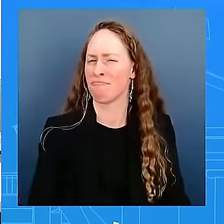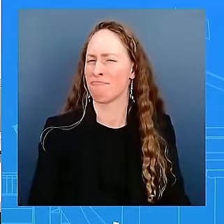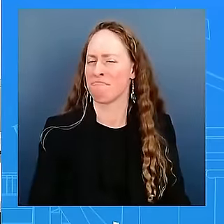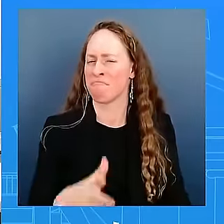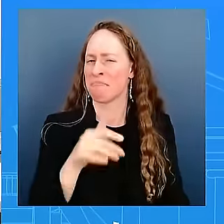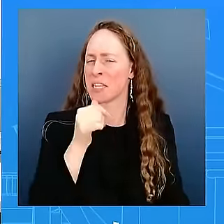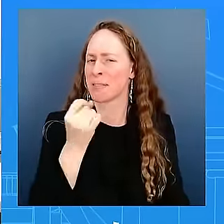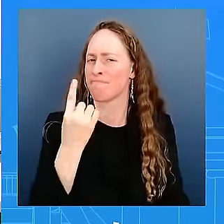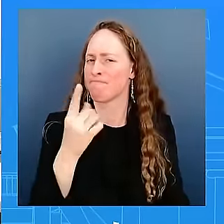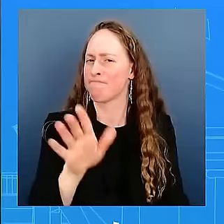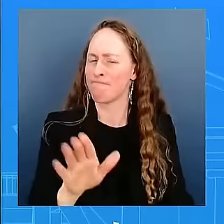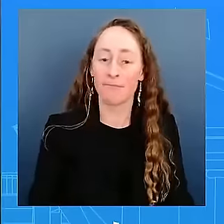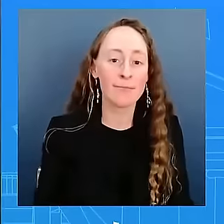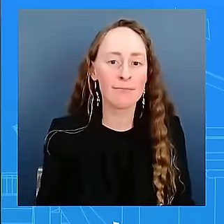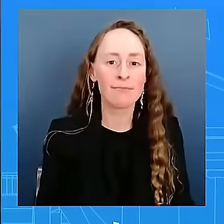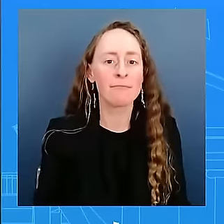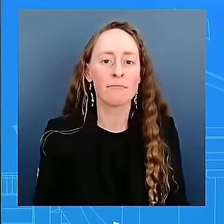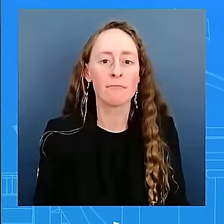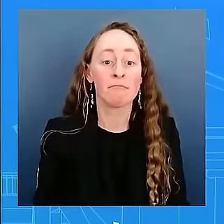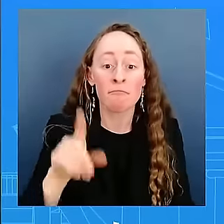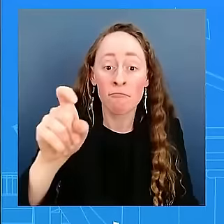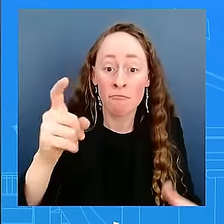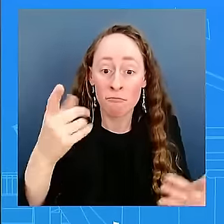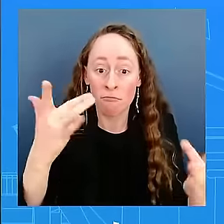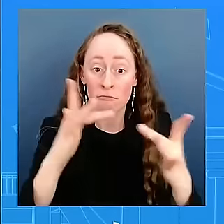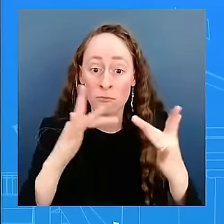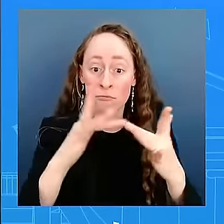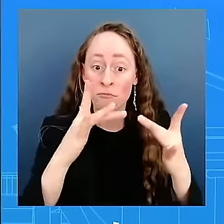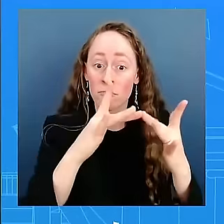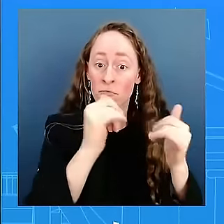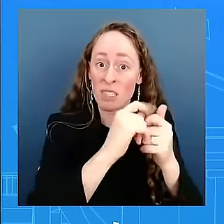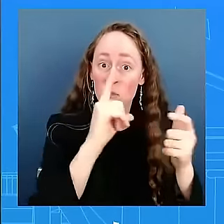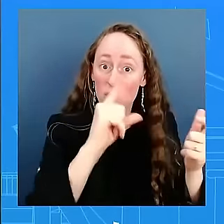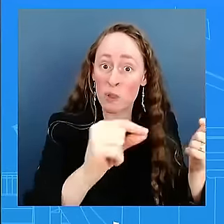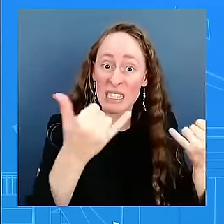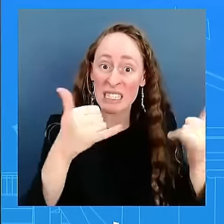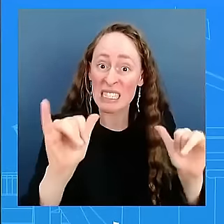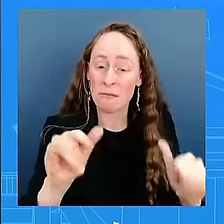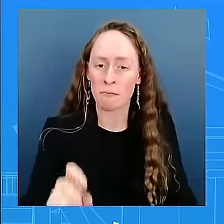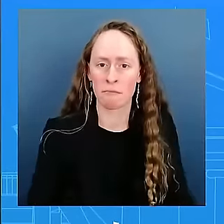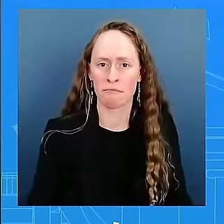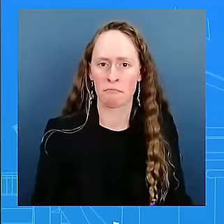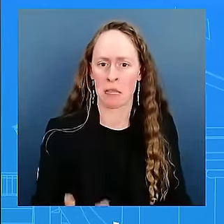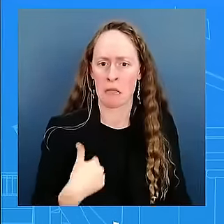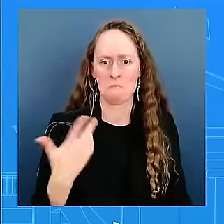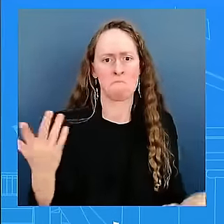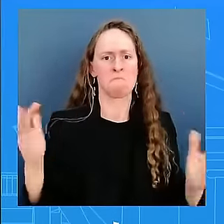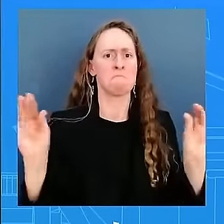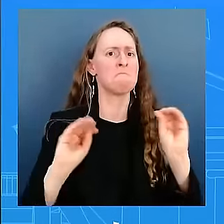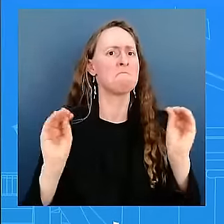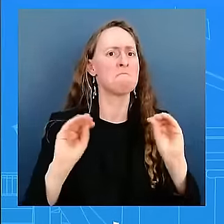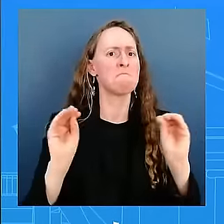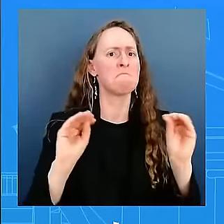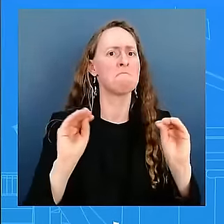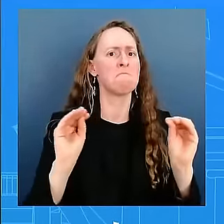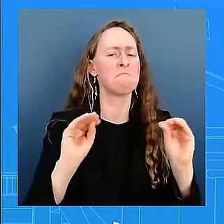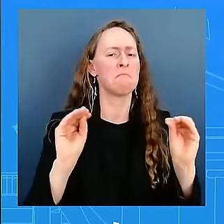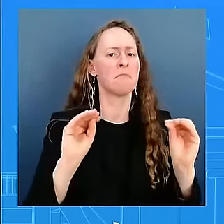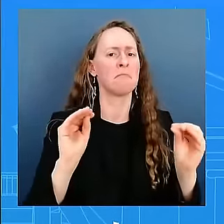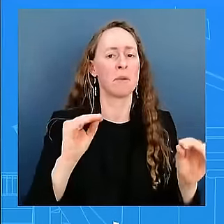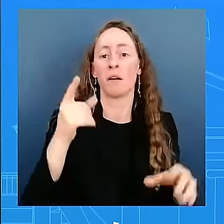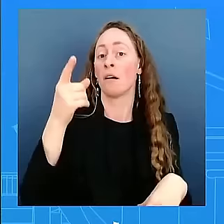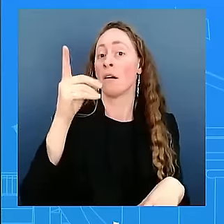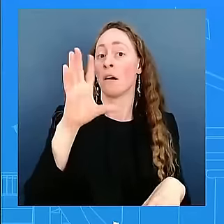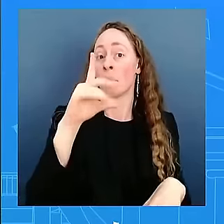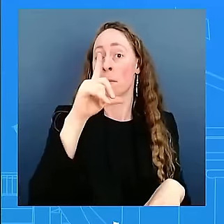of this? No engagement directly with Vladimir Putin. What about his deputies? There was extensive engagement